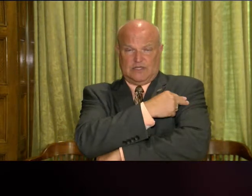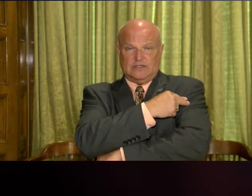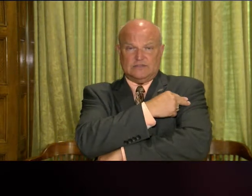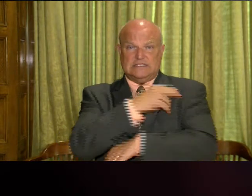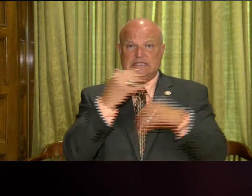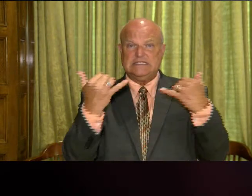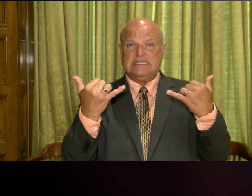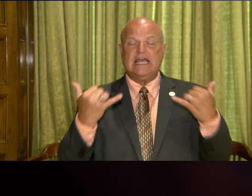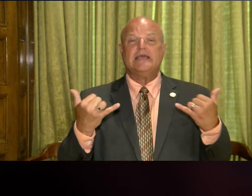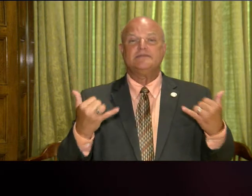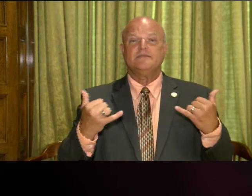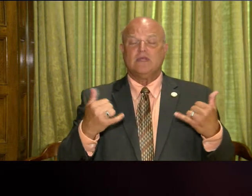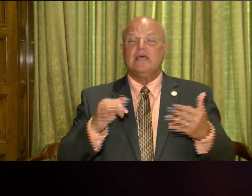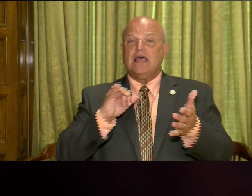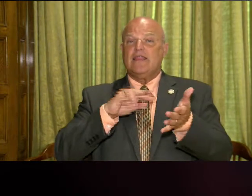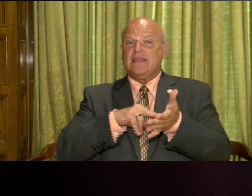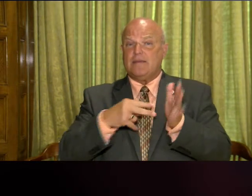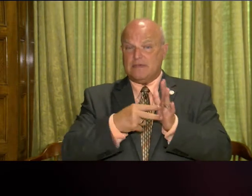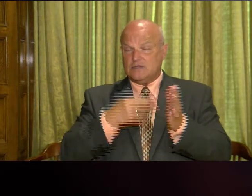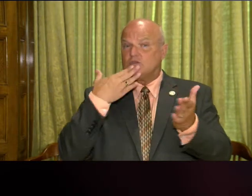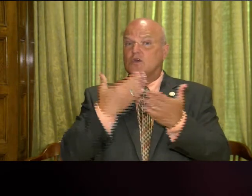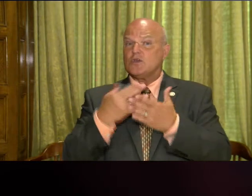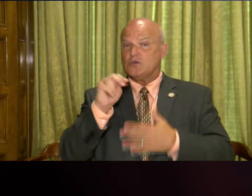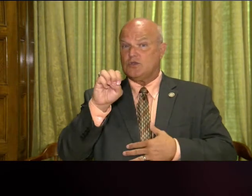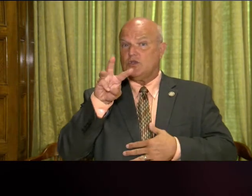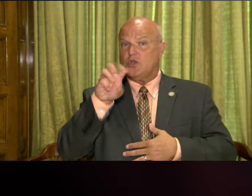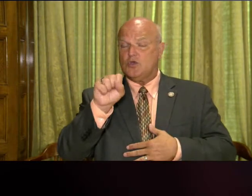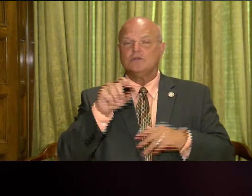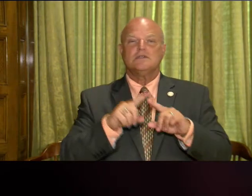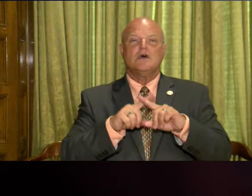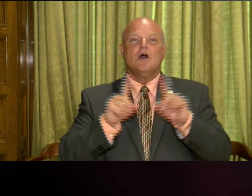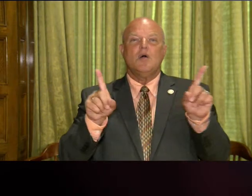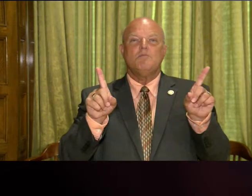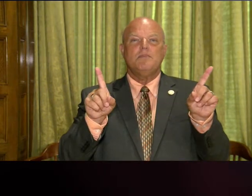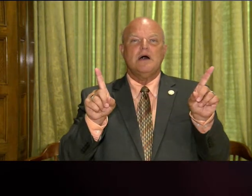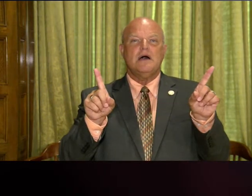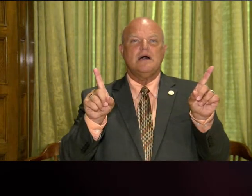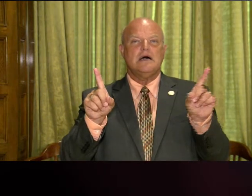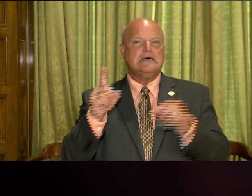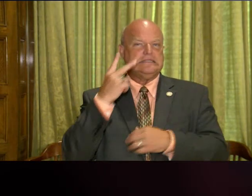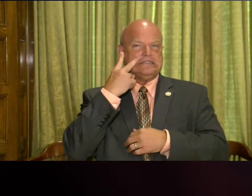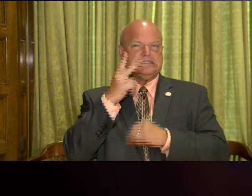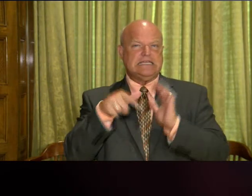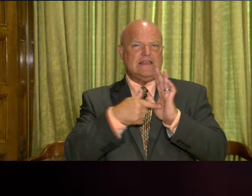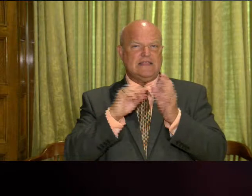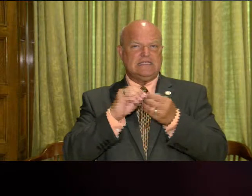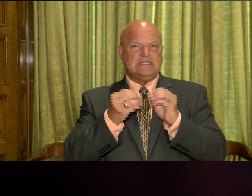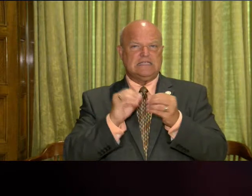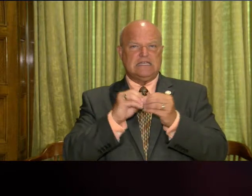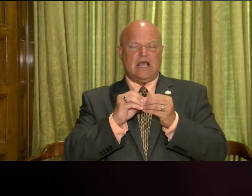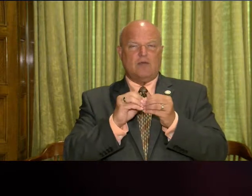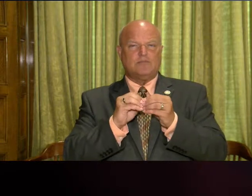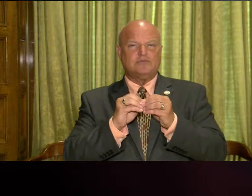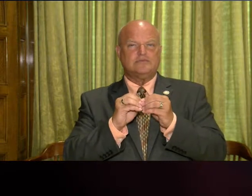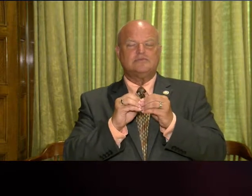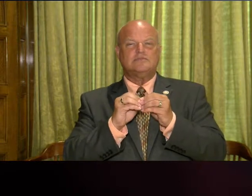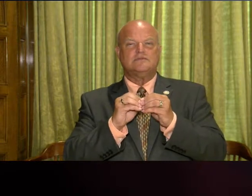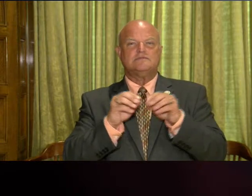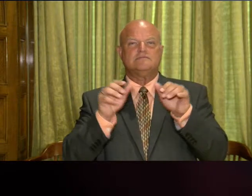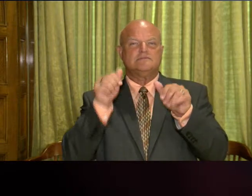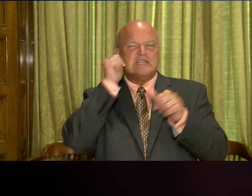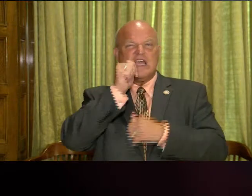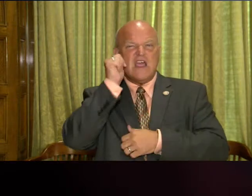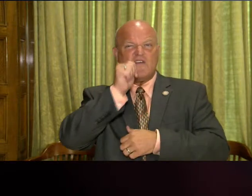hospitalized today, which is good news, but I've never seen this number of consecutive days in